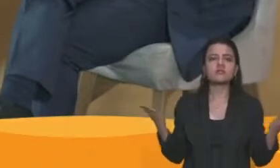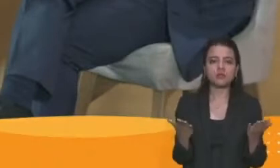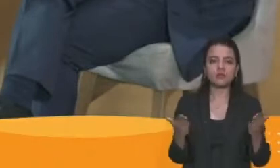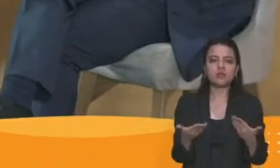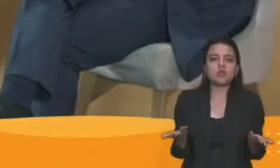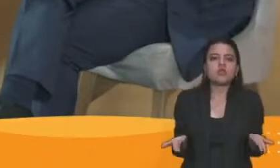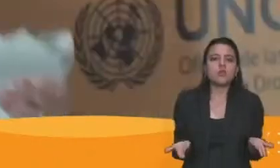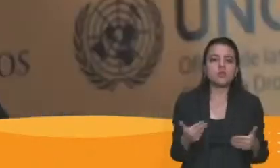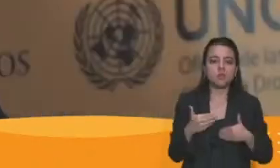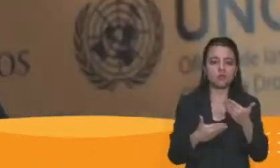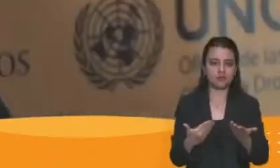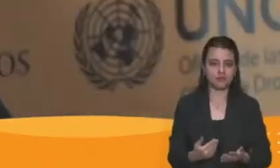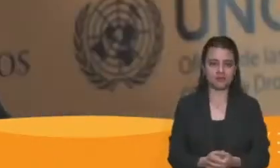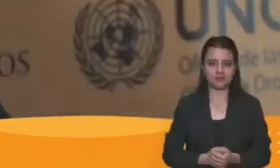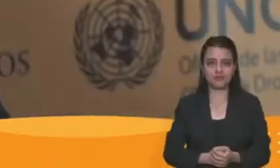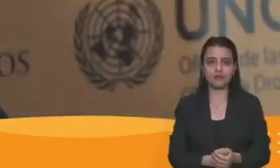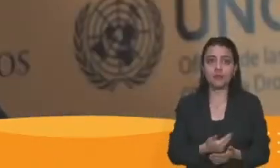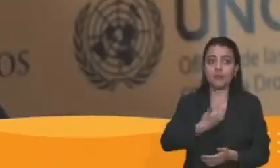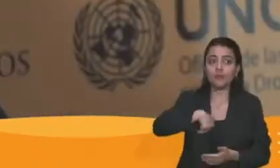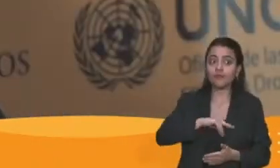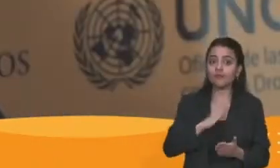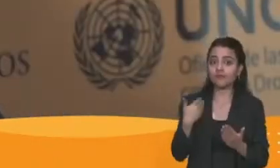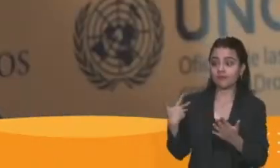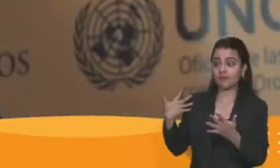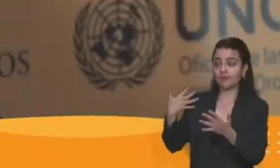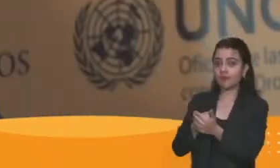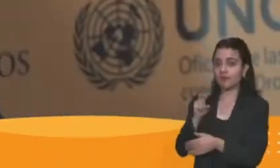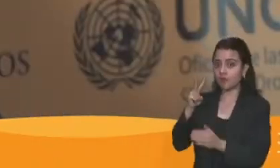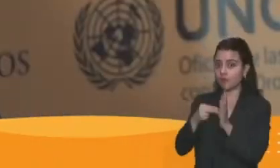So this report that we delivered today,